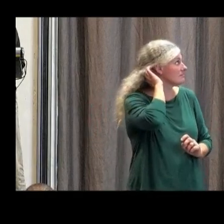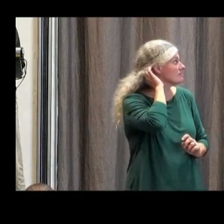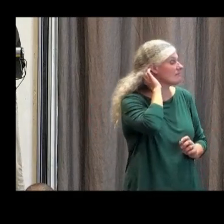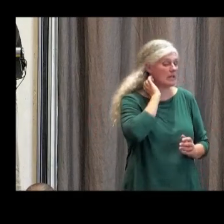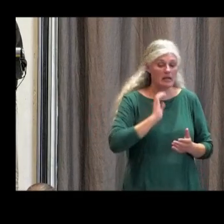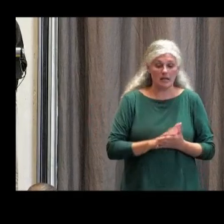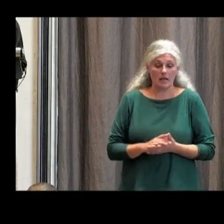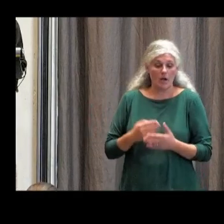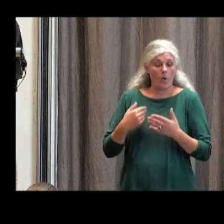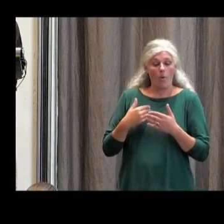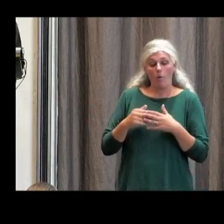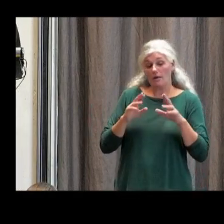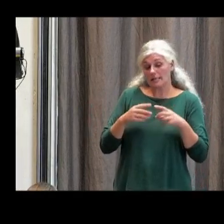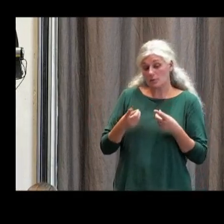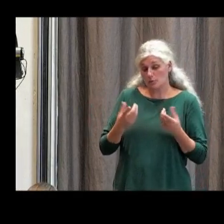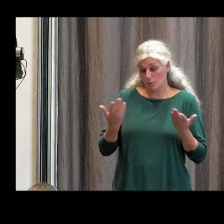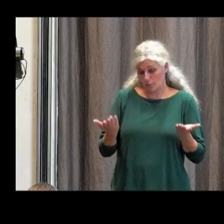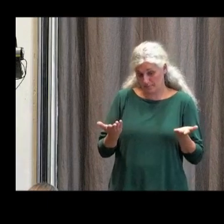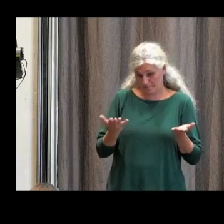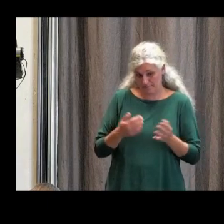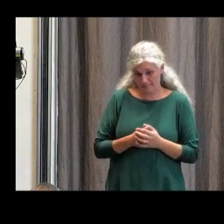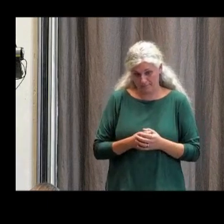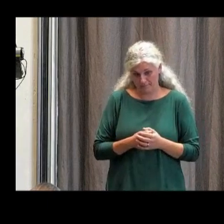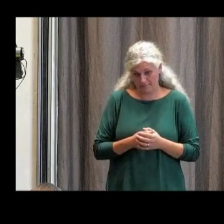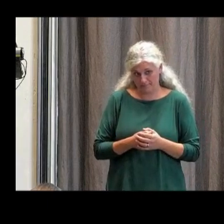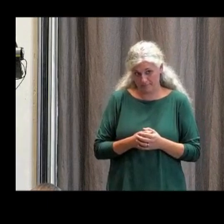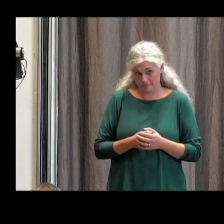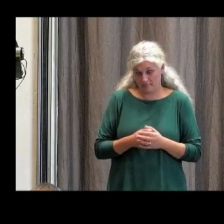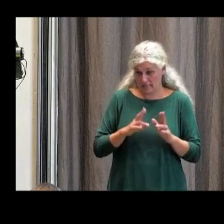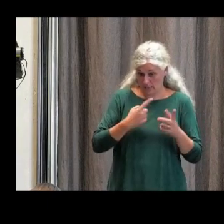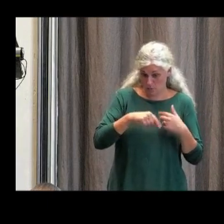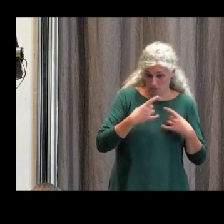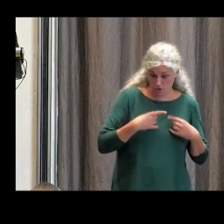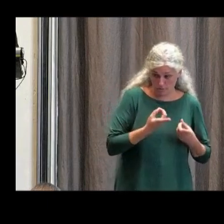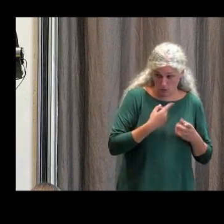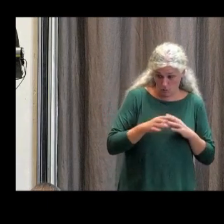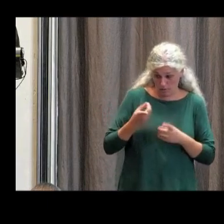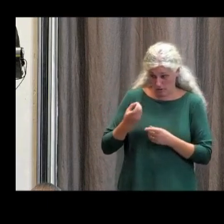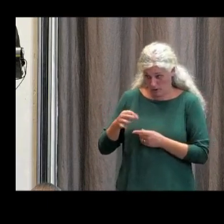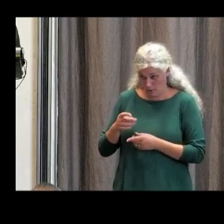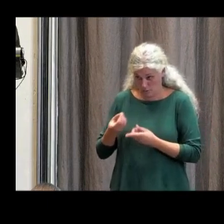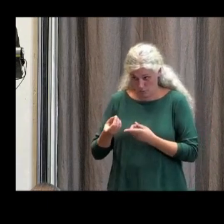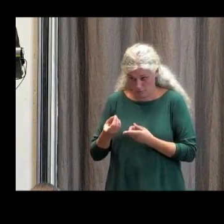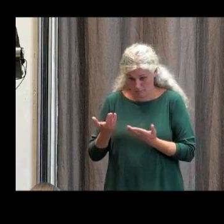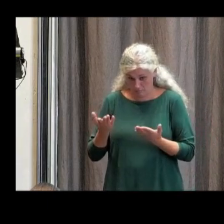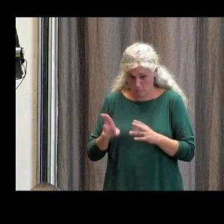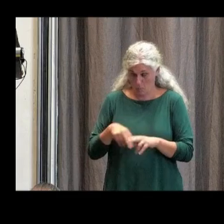Okay, so what can we do? Can we do what dogs do and without training